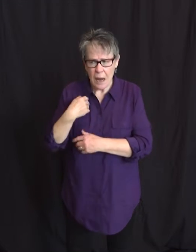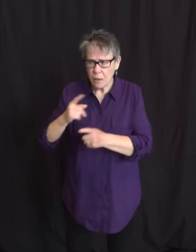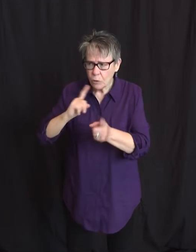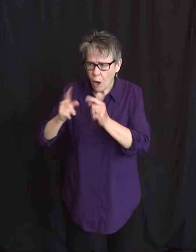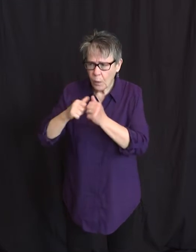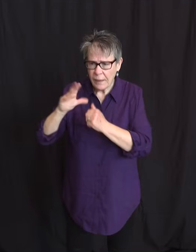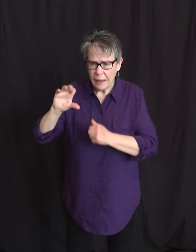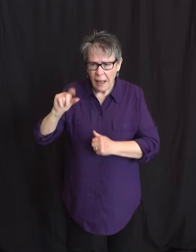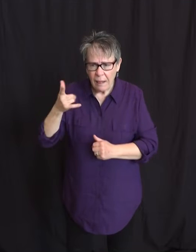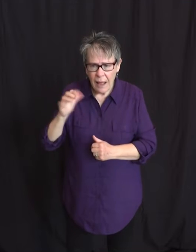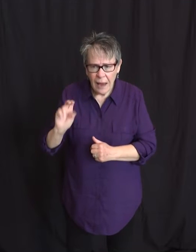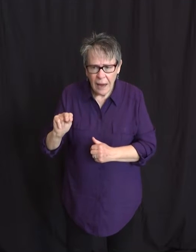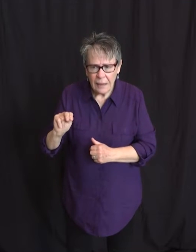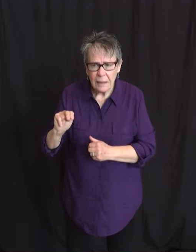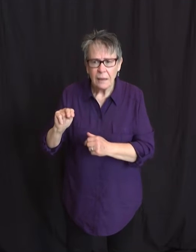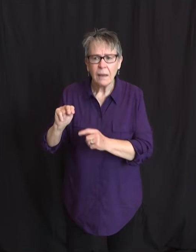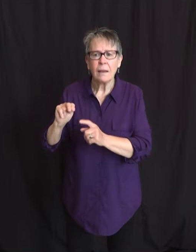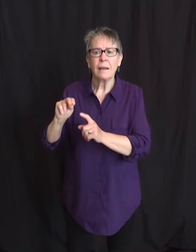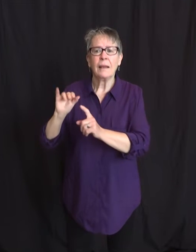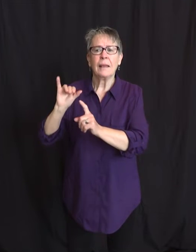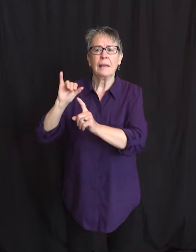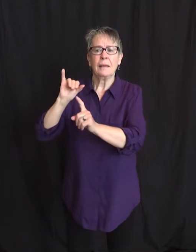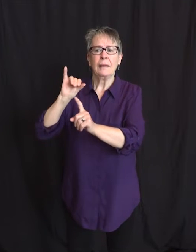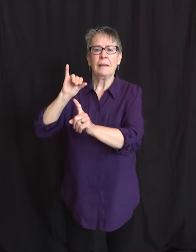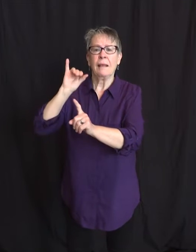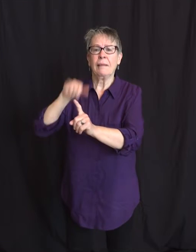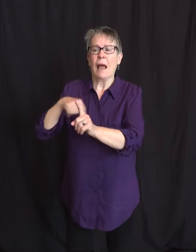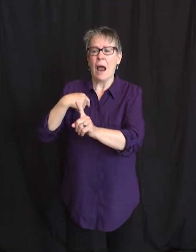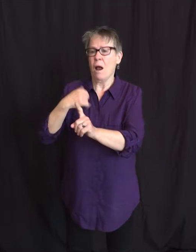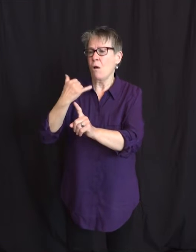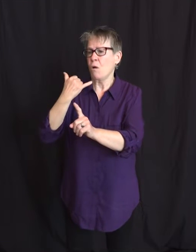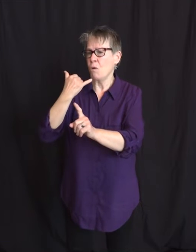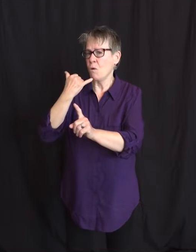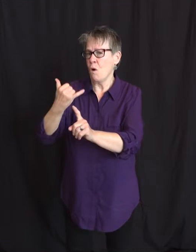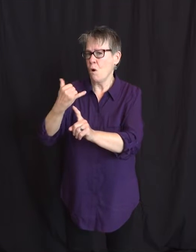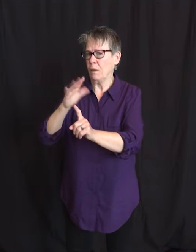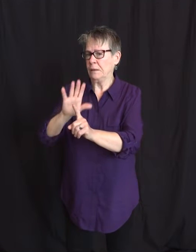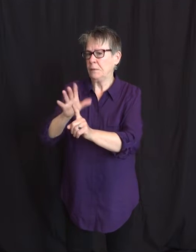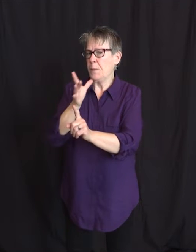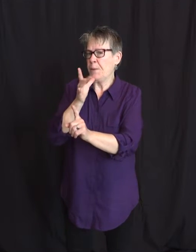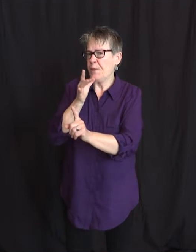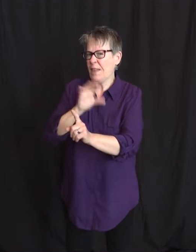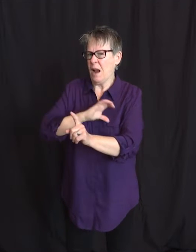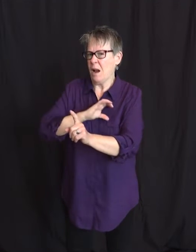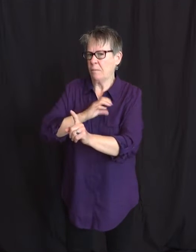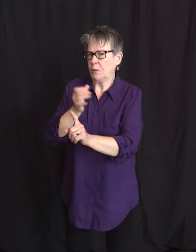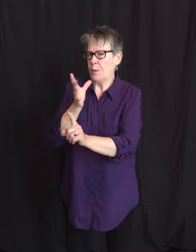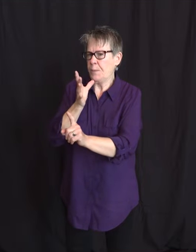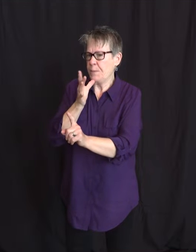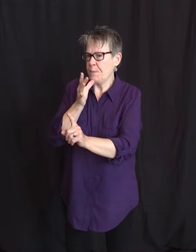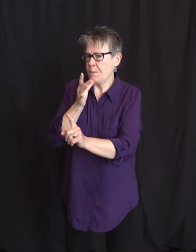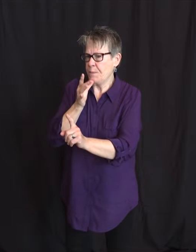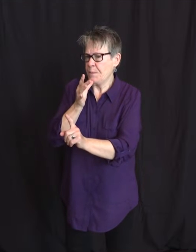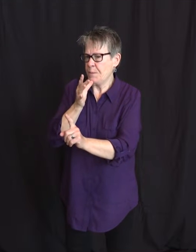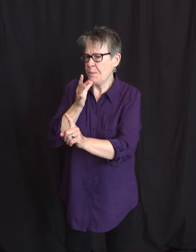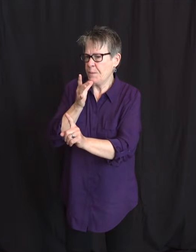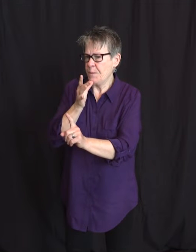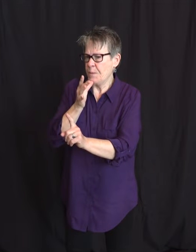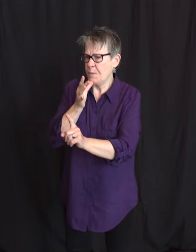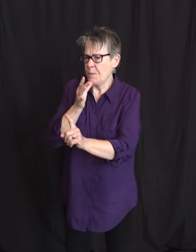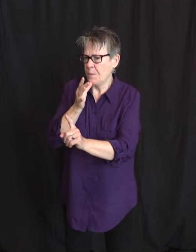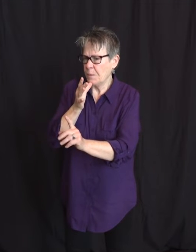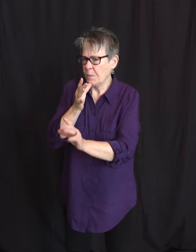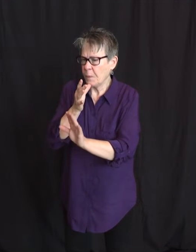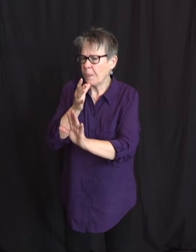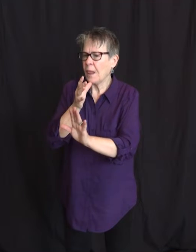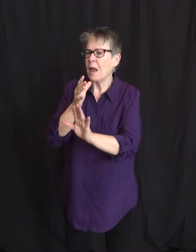mom, not your mom, but the trooper's mom. And I don't want to get him engaged inadvertently. Was it his girlfriend or It was his girlfriend. His girlfriend, so I don't want to